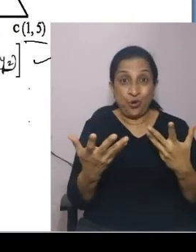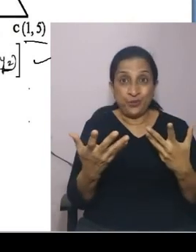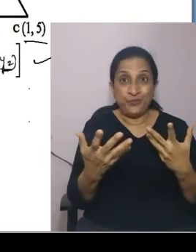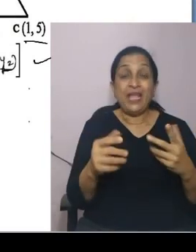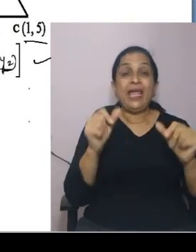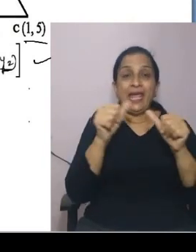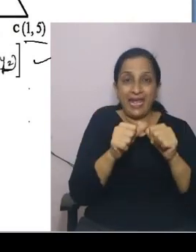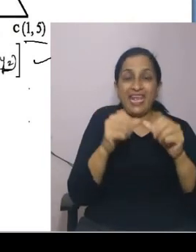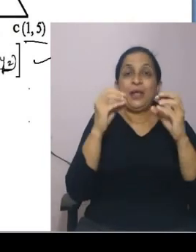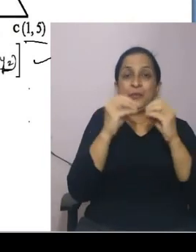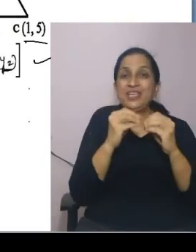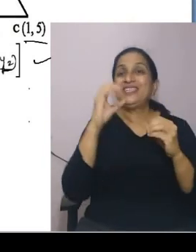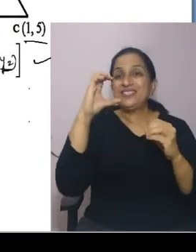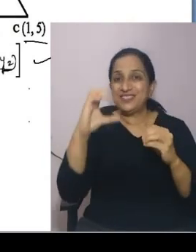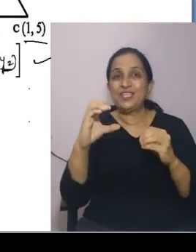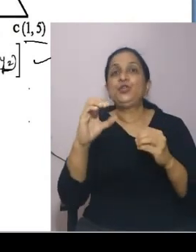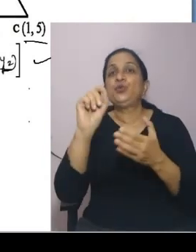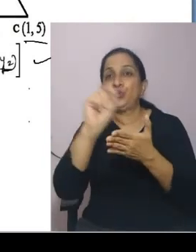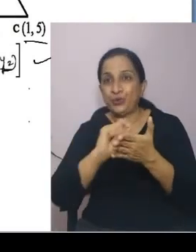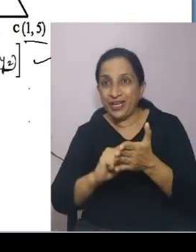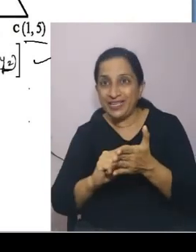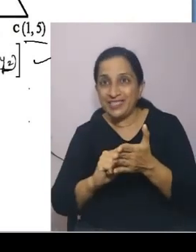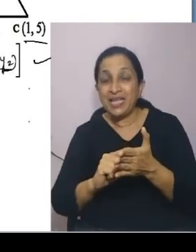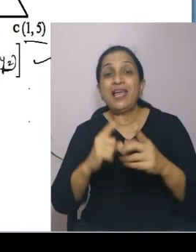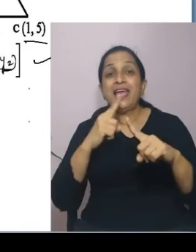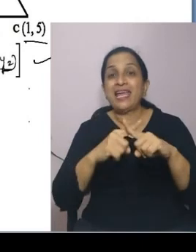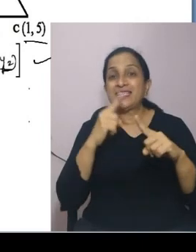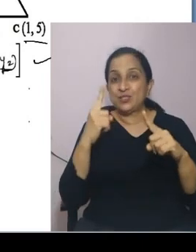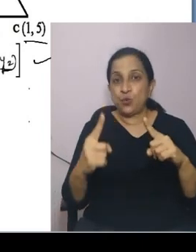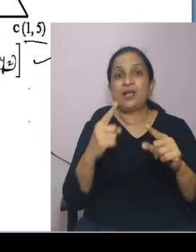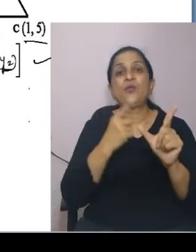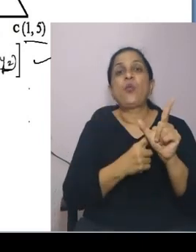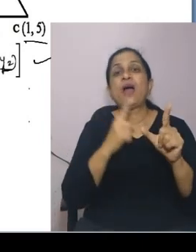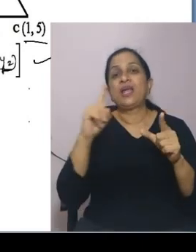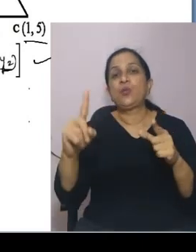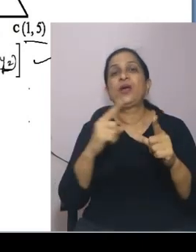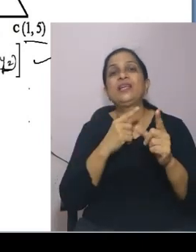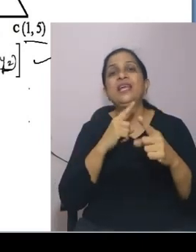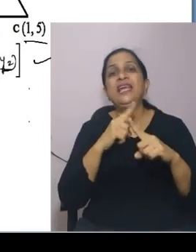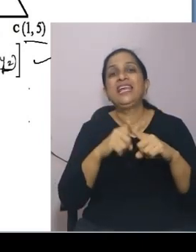that also is 0. Okay, y3 is here,